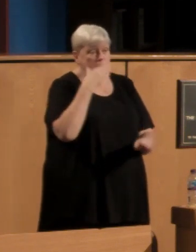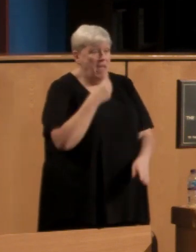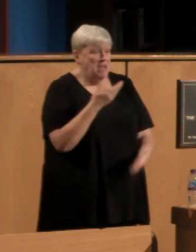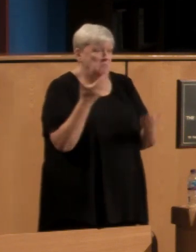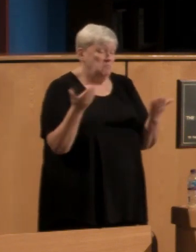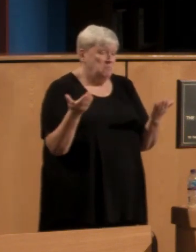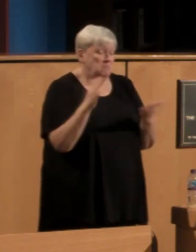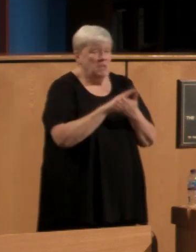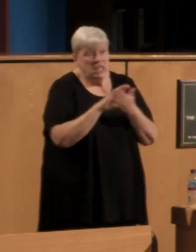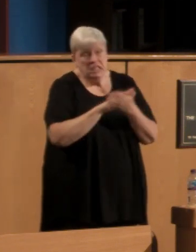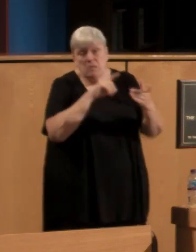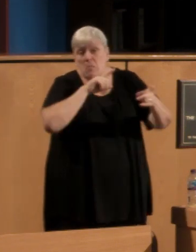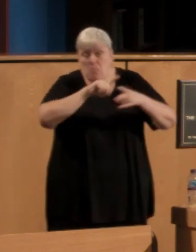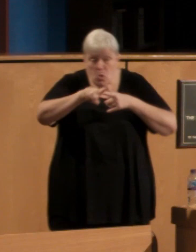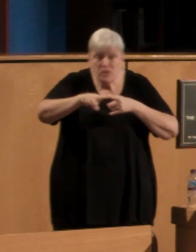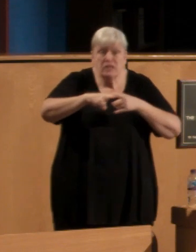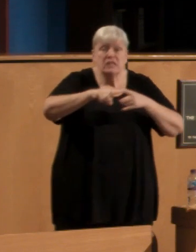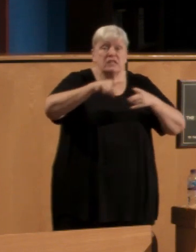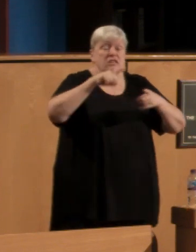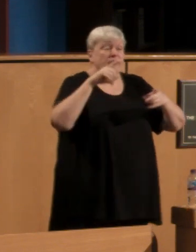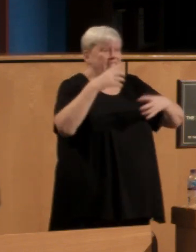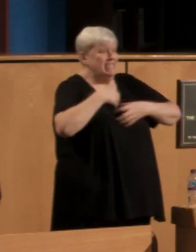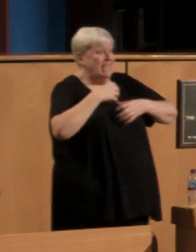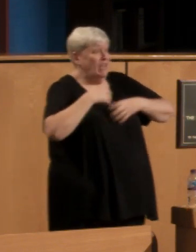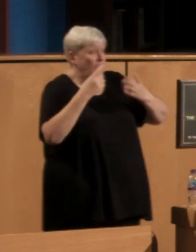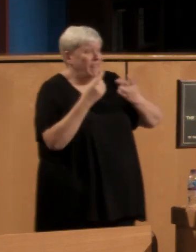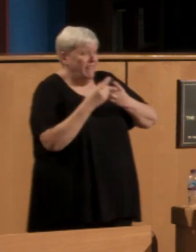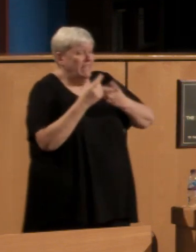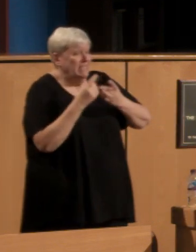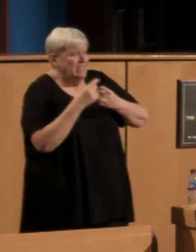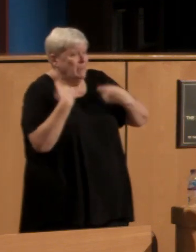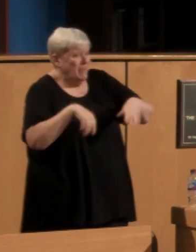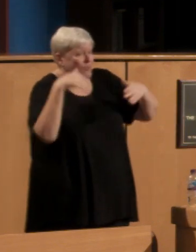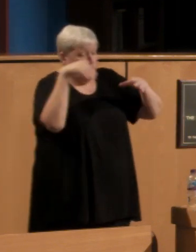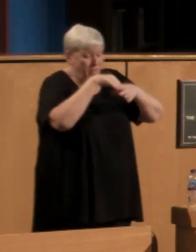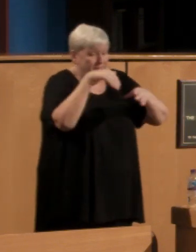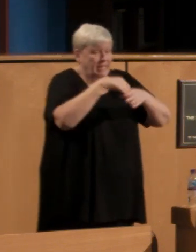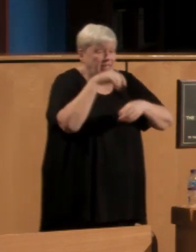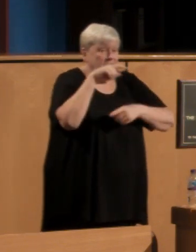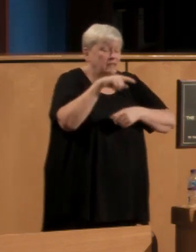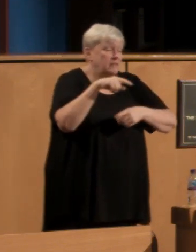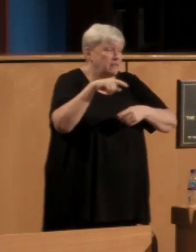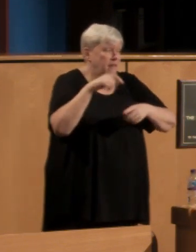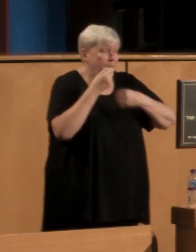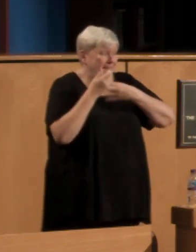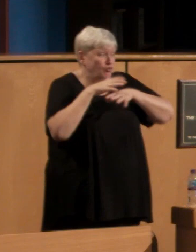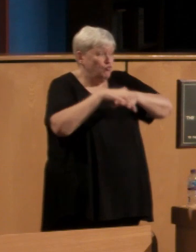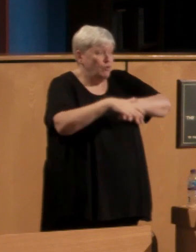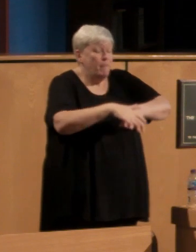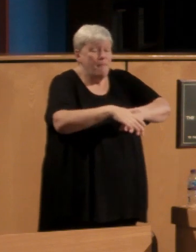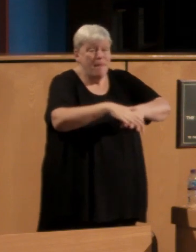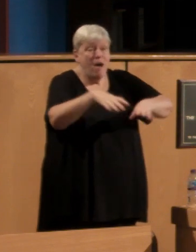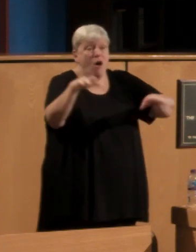that most of the scary things that have been seen in mainstream horror